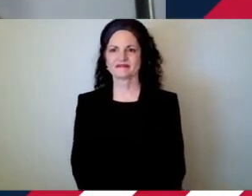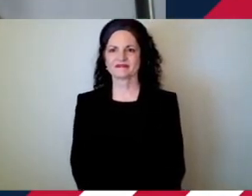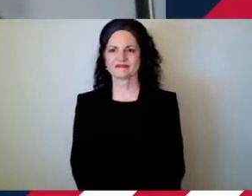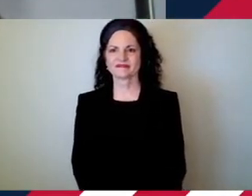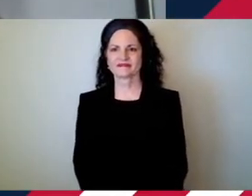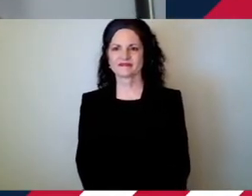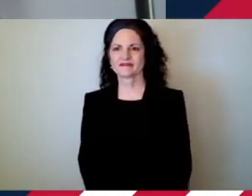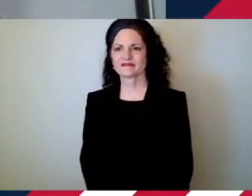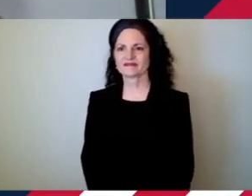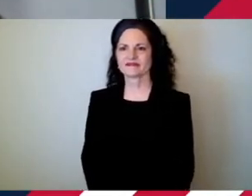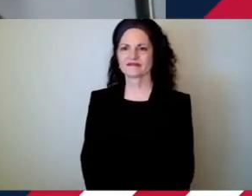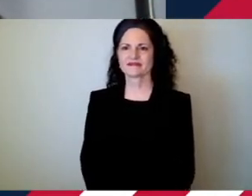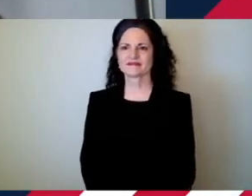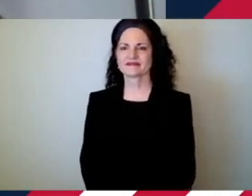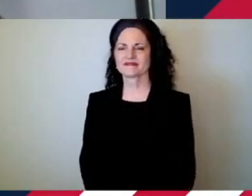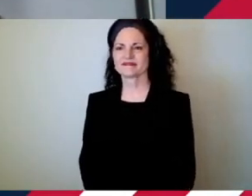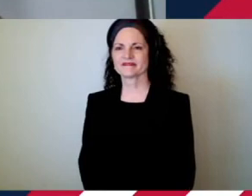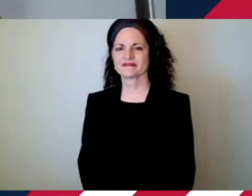playing games.